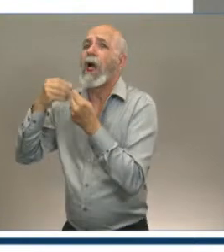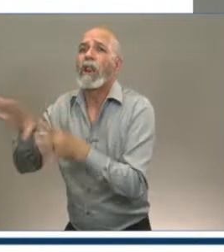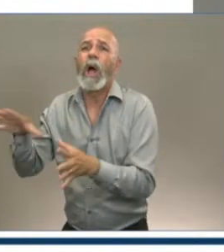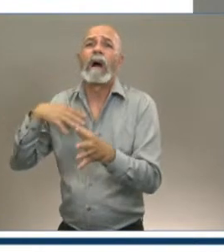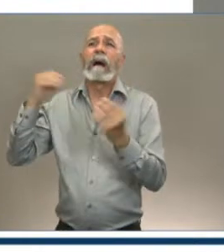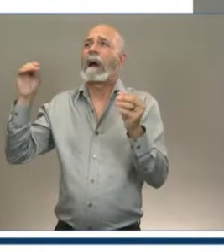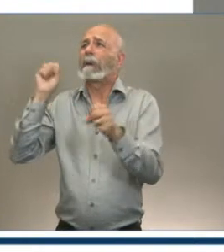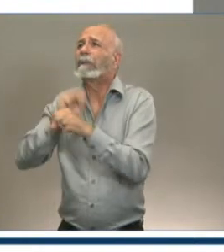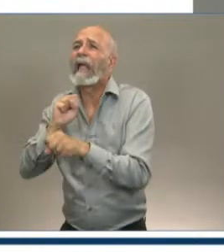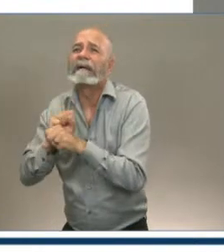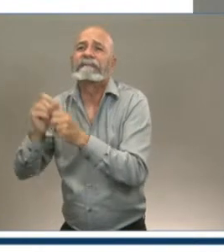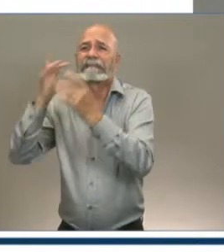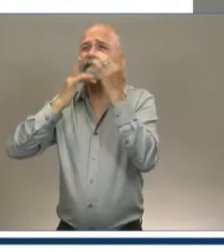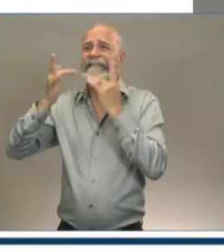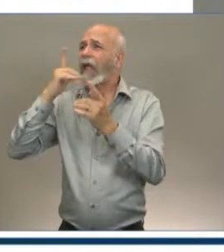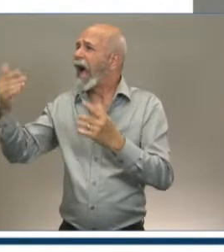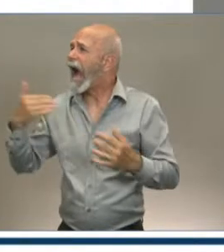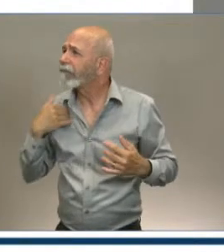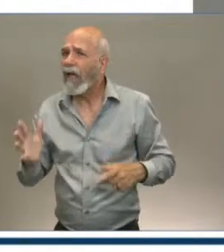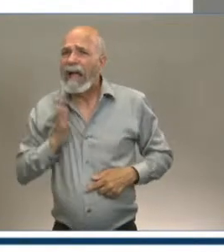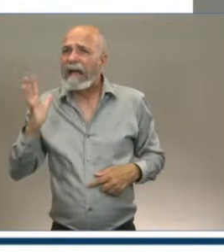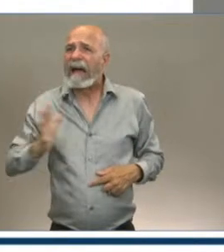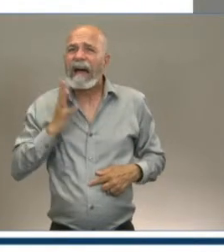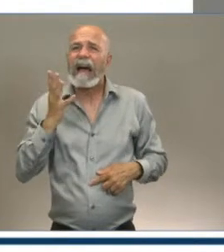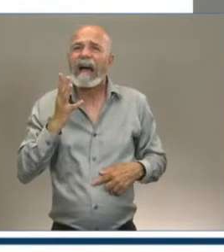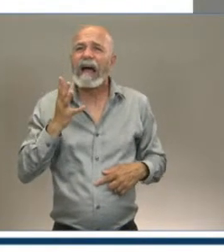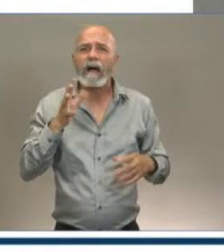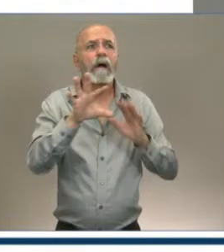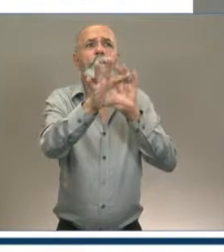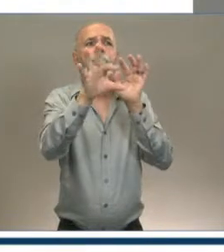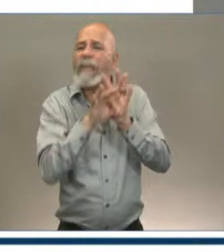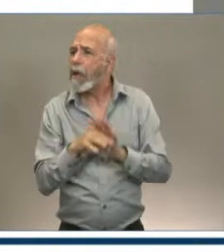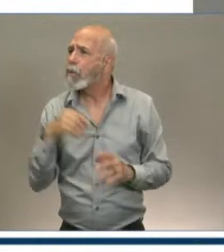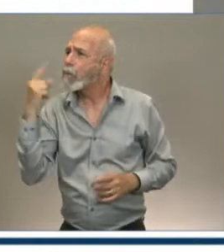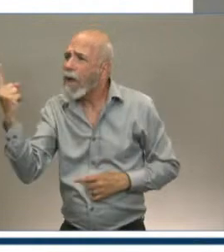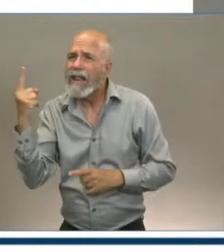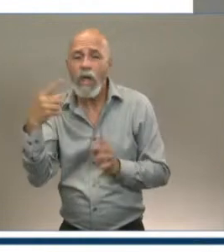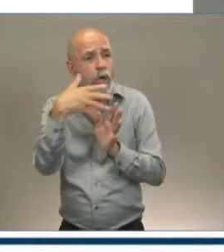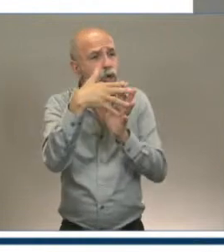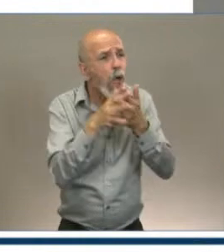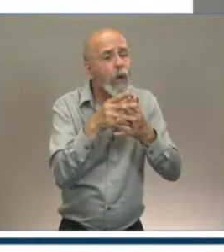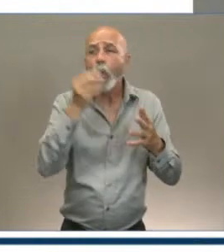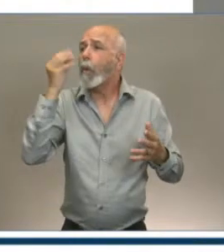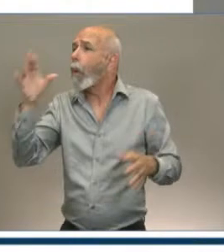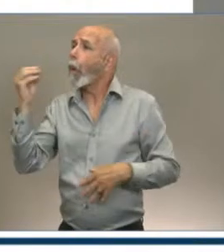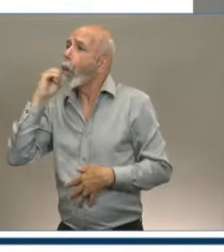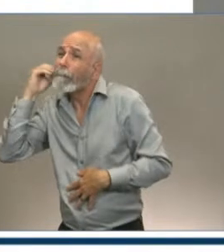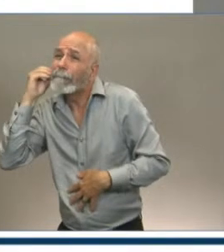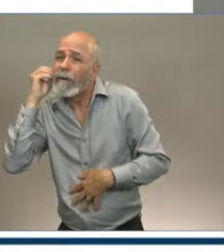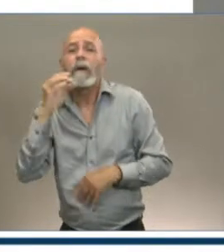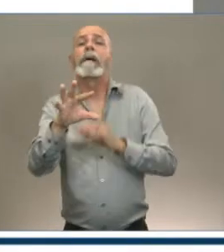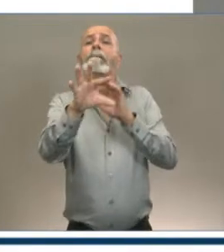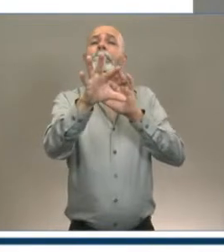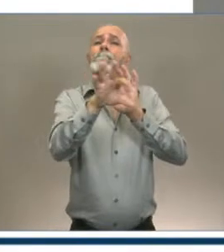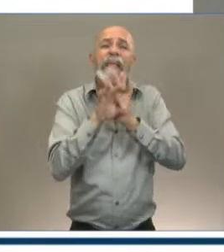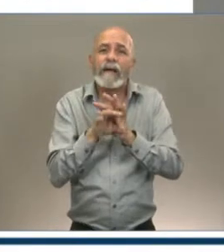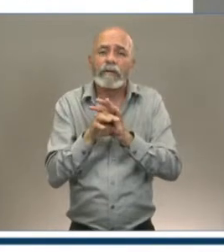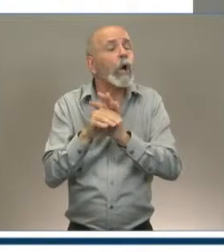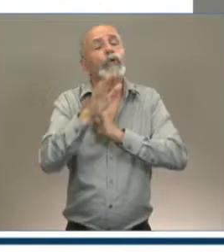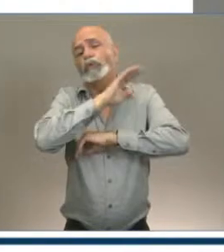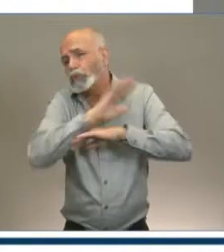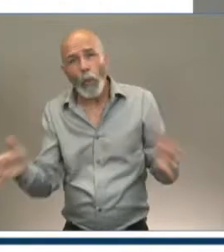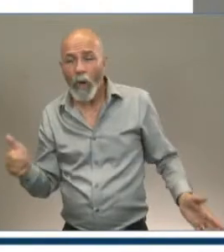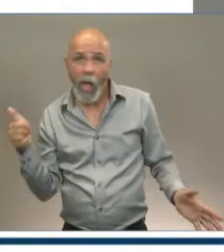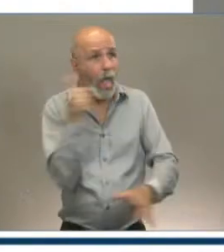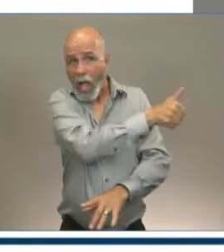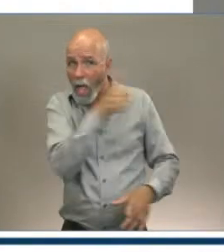home, choose one of your homes and make that their permanent residence for the next few months. Do not go back and forth. That's not very